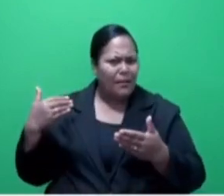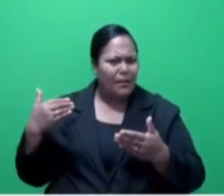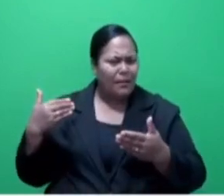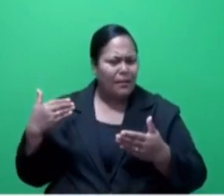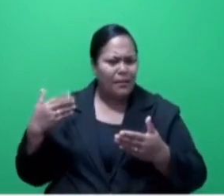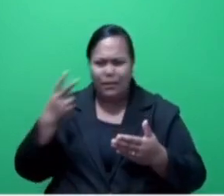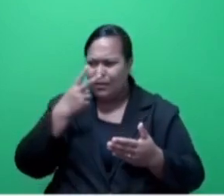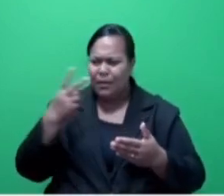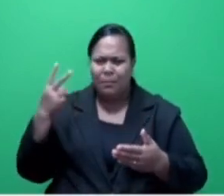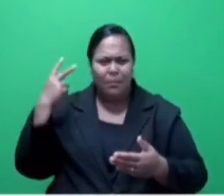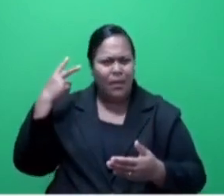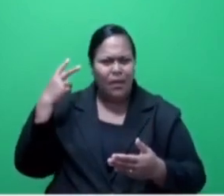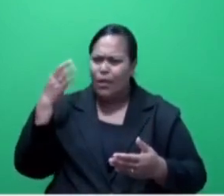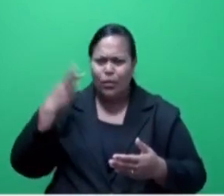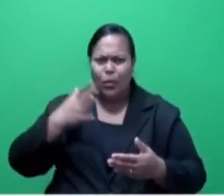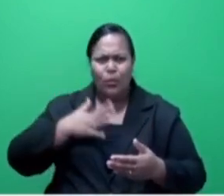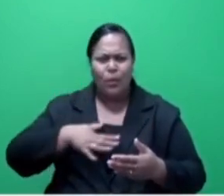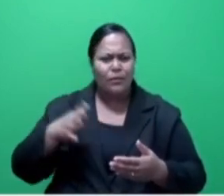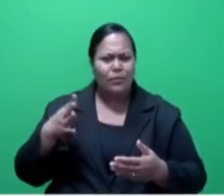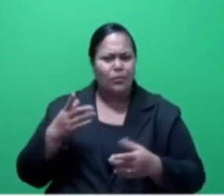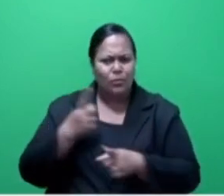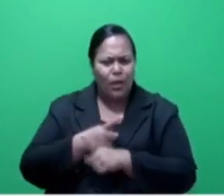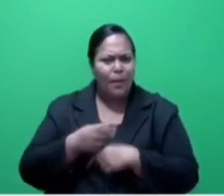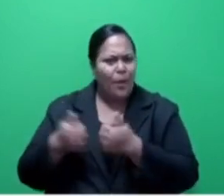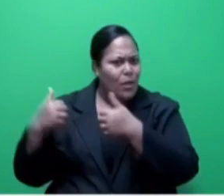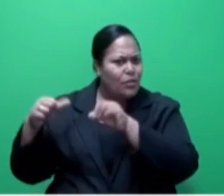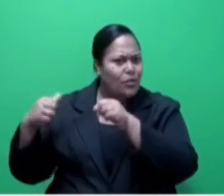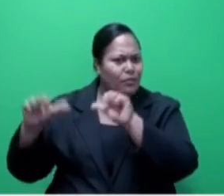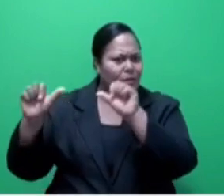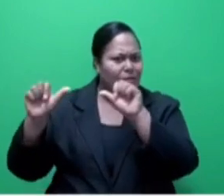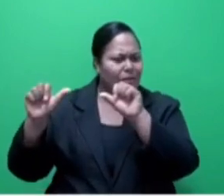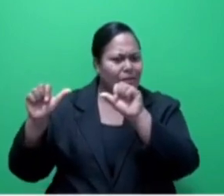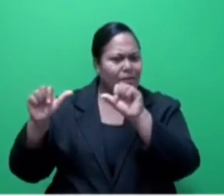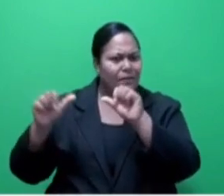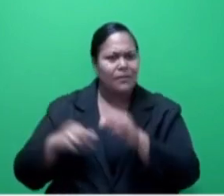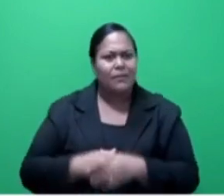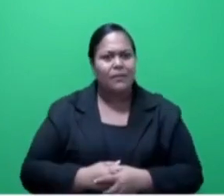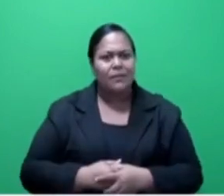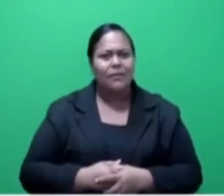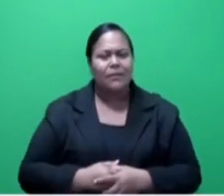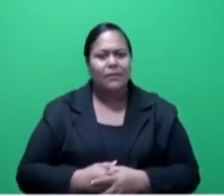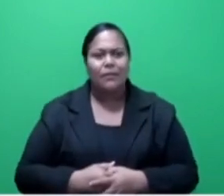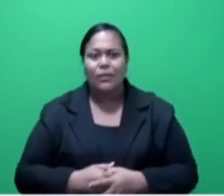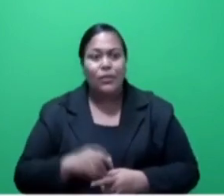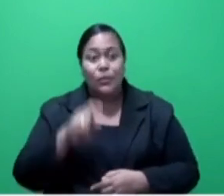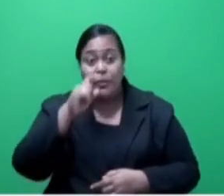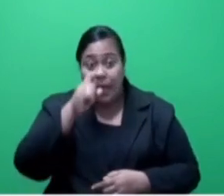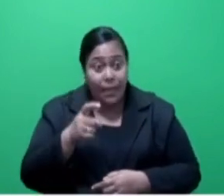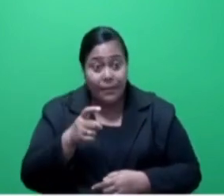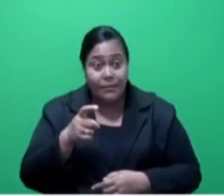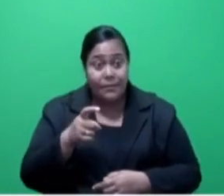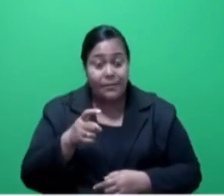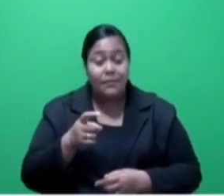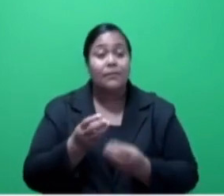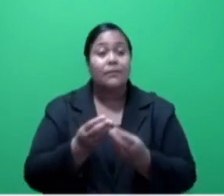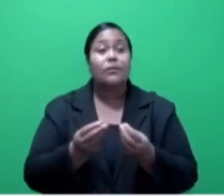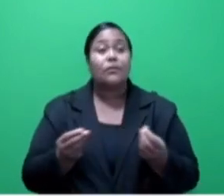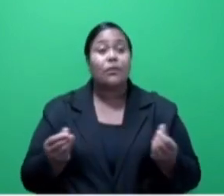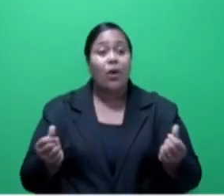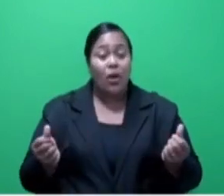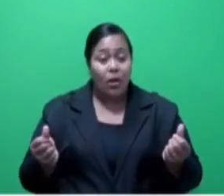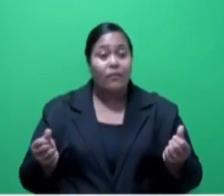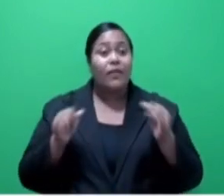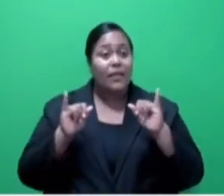wanting to address the legacy issues. Because you cannot address a fundamental economic sector